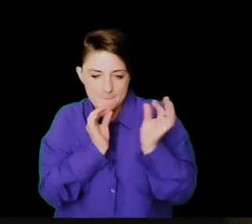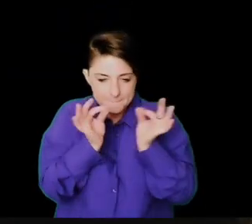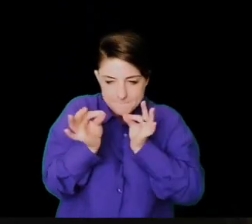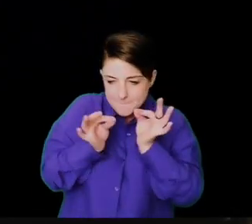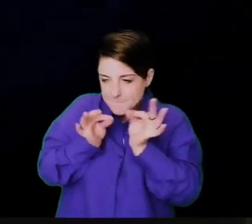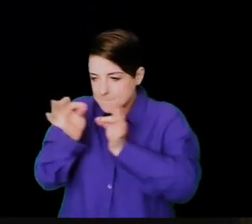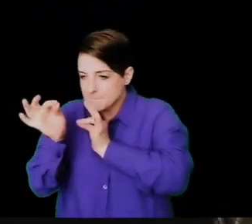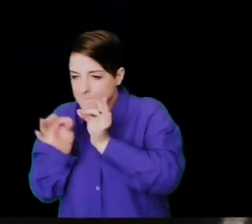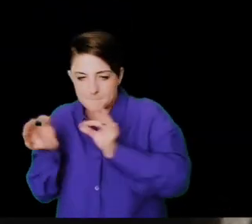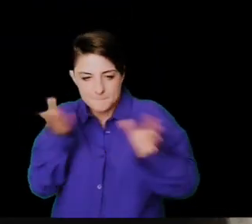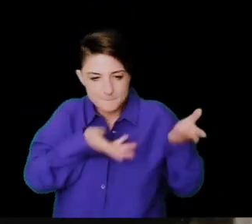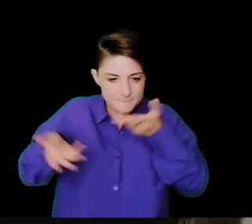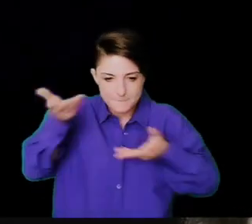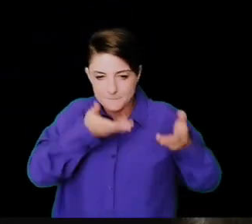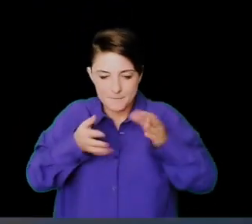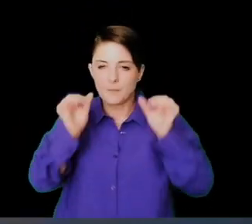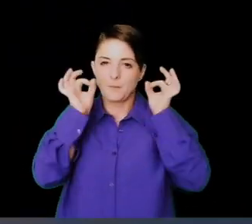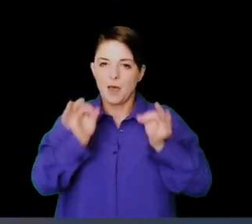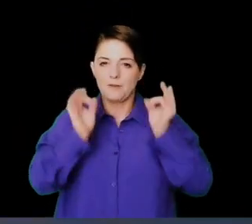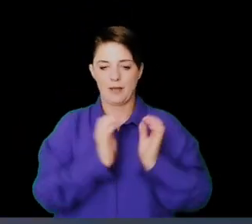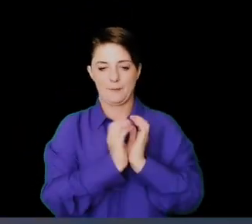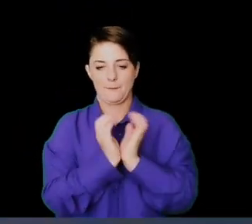fine-tuning the perfect recipe for oyster production.